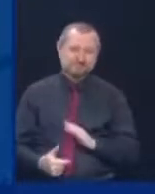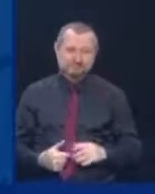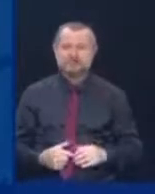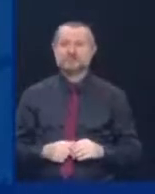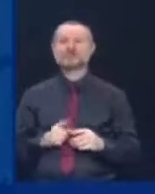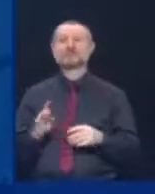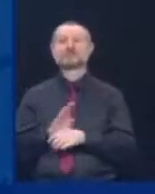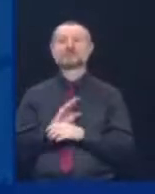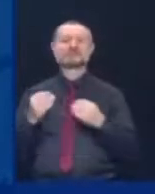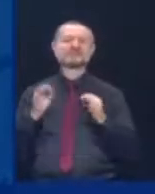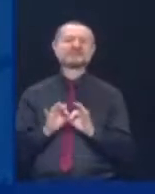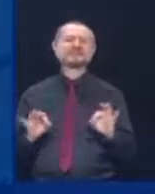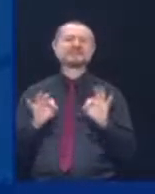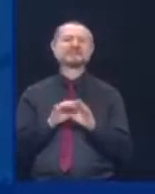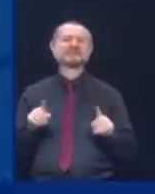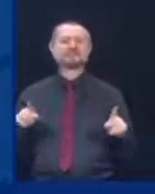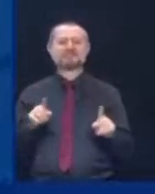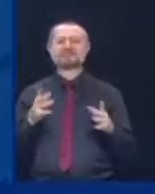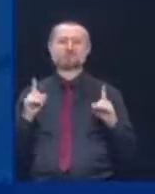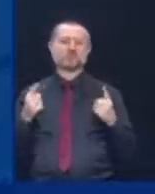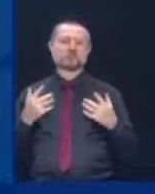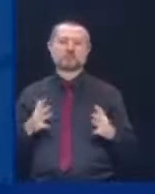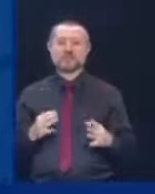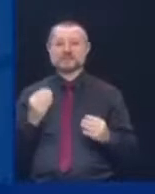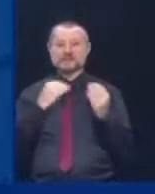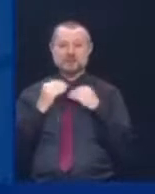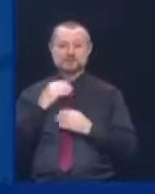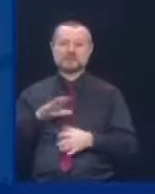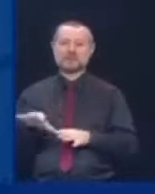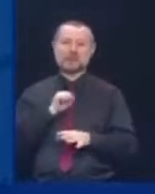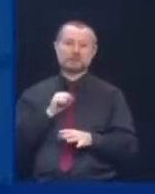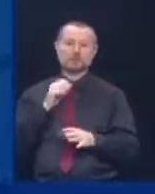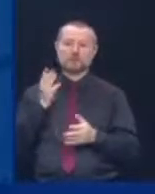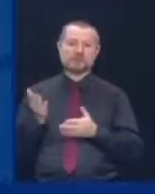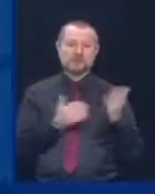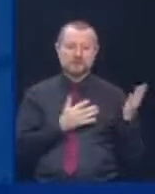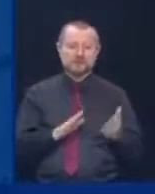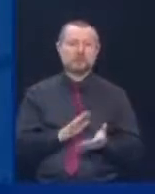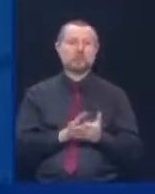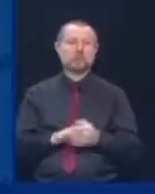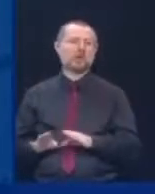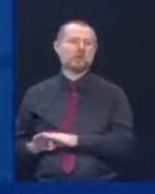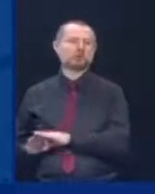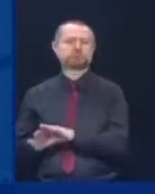essential only. Dining takeout only. Schools close,